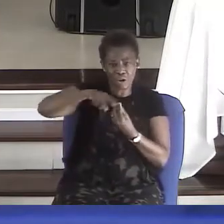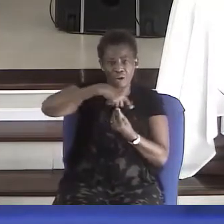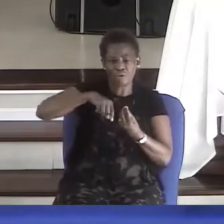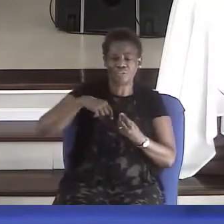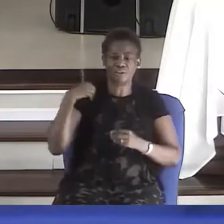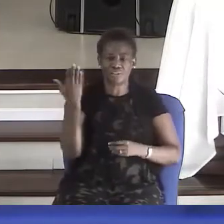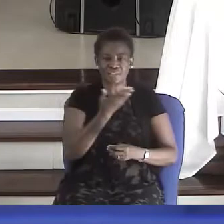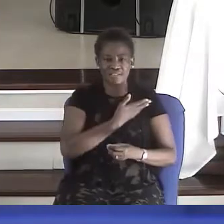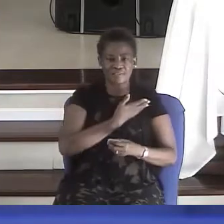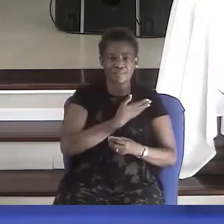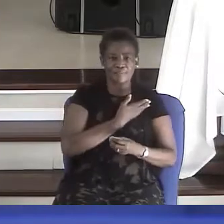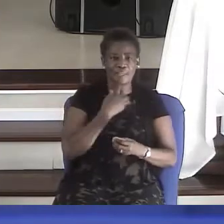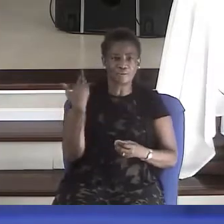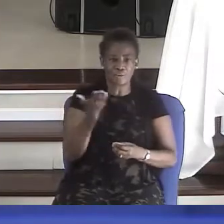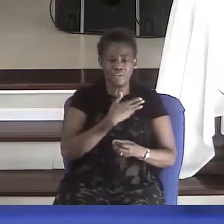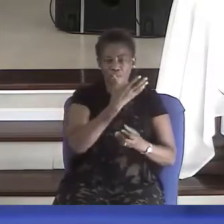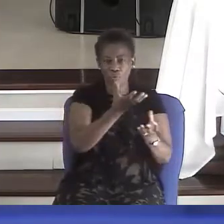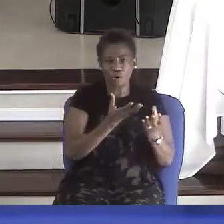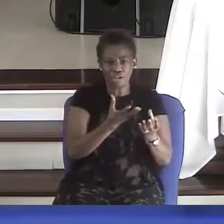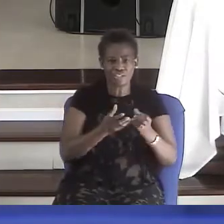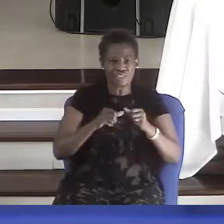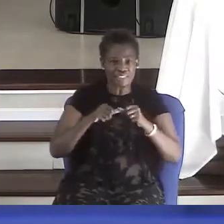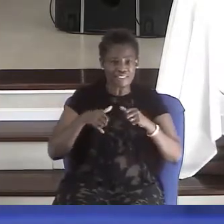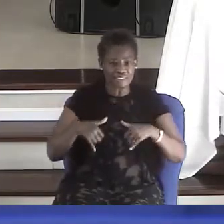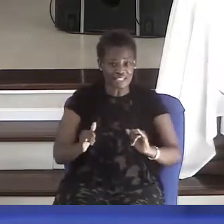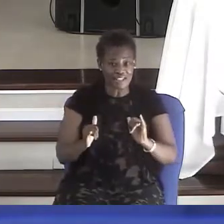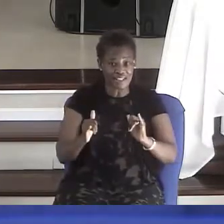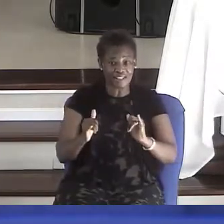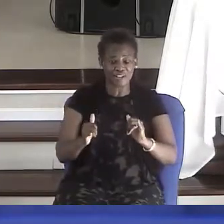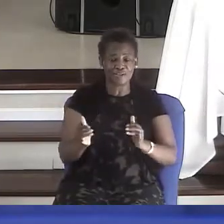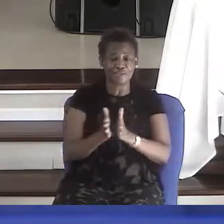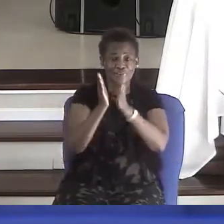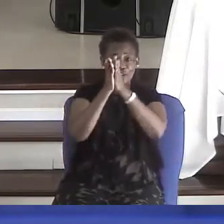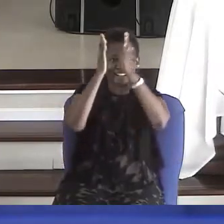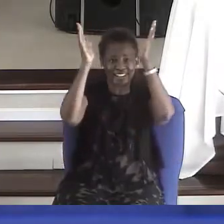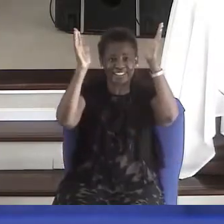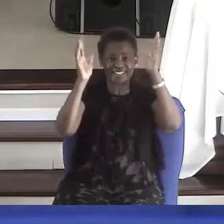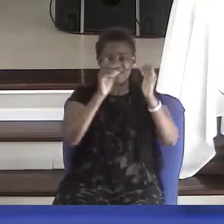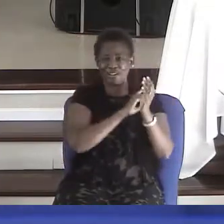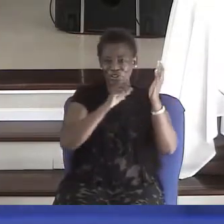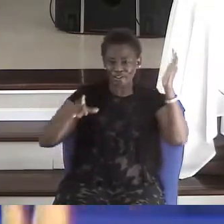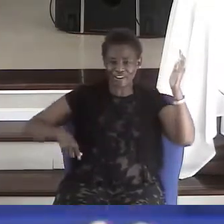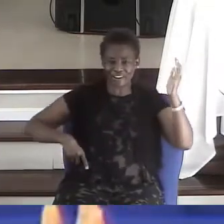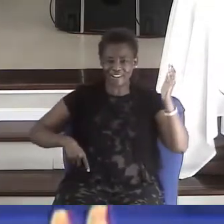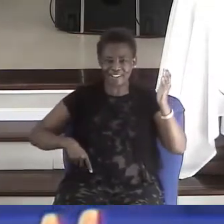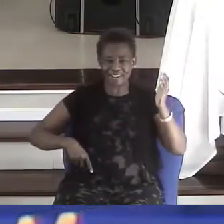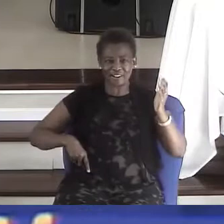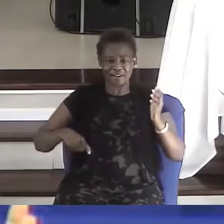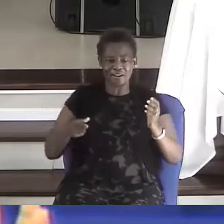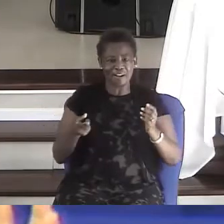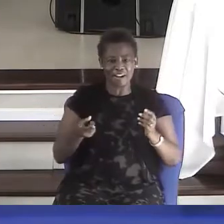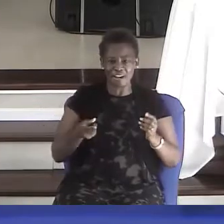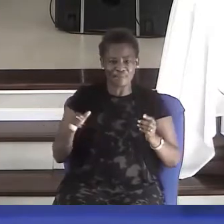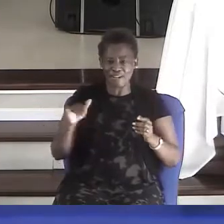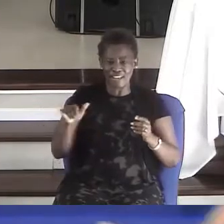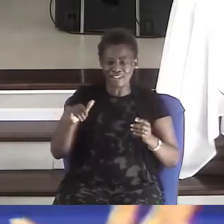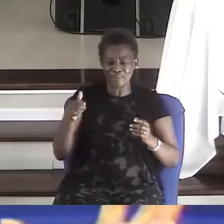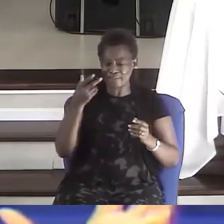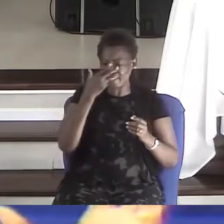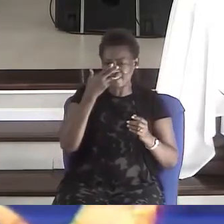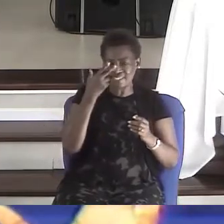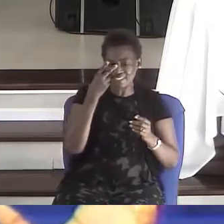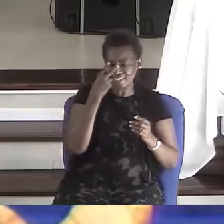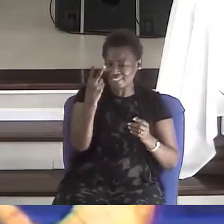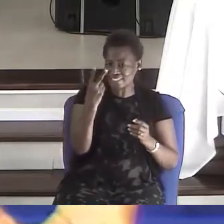to just let loose, like you would see Gian and Camille and the team just opening us